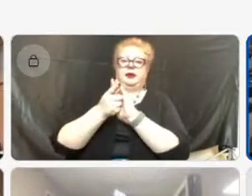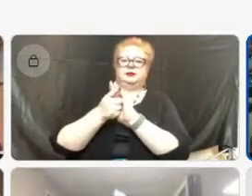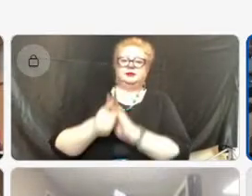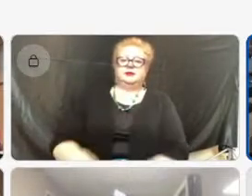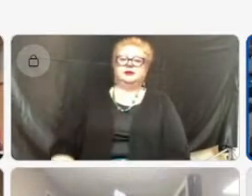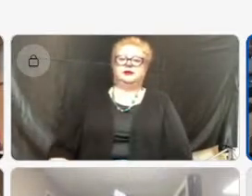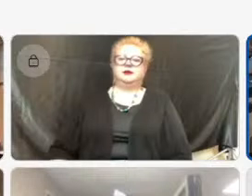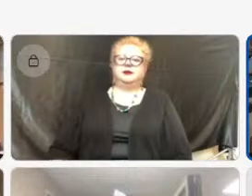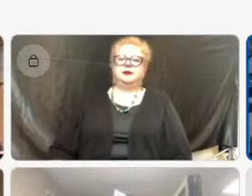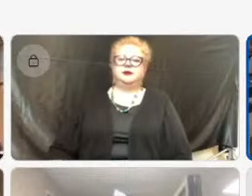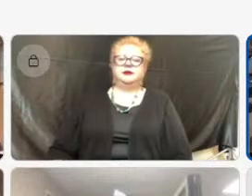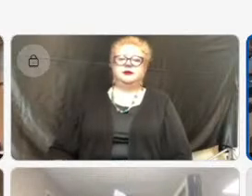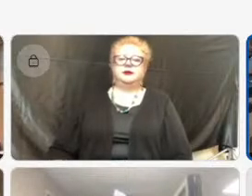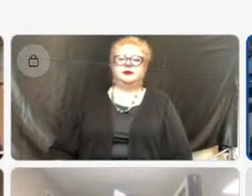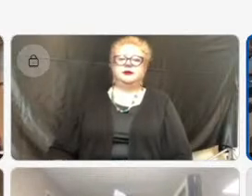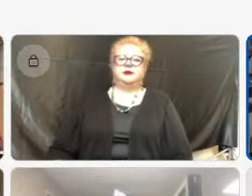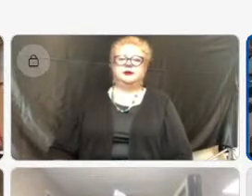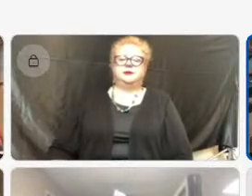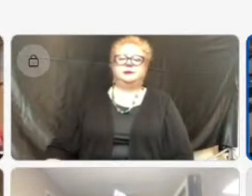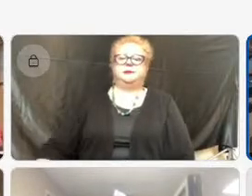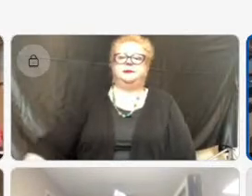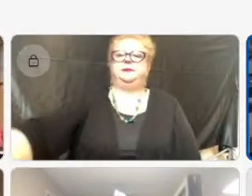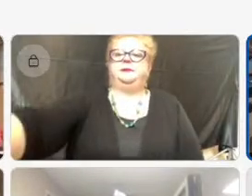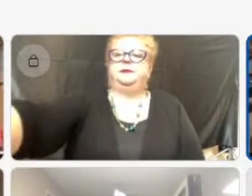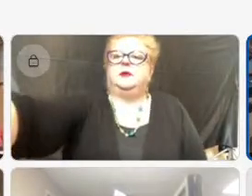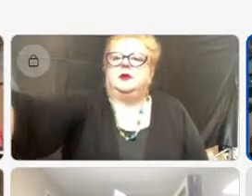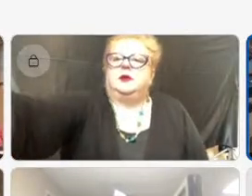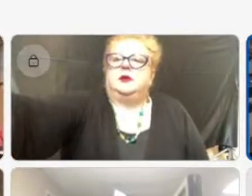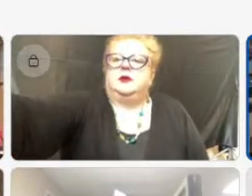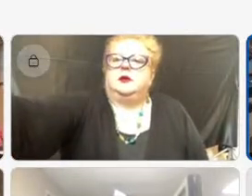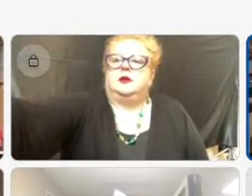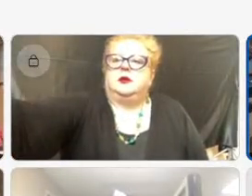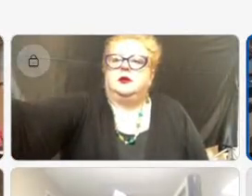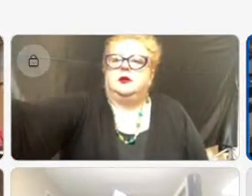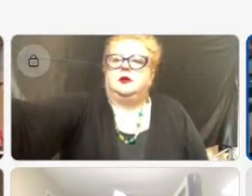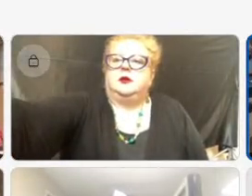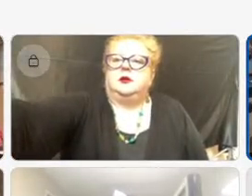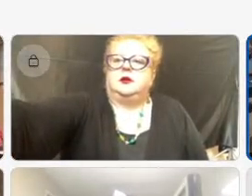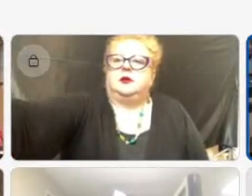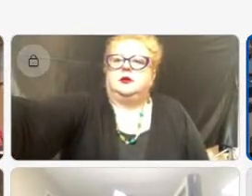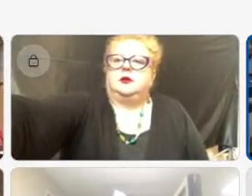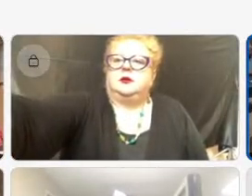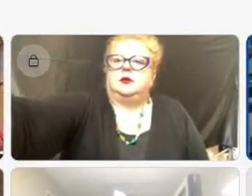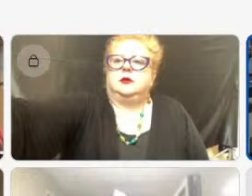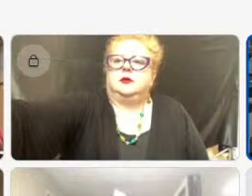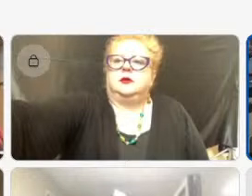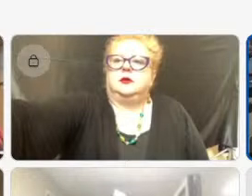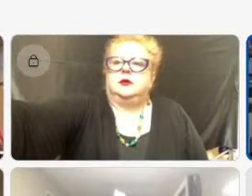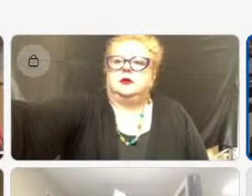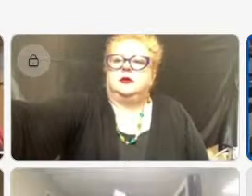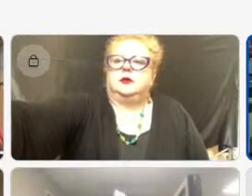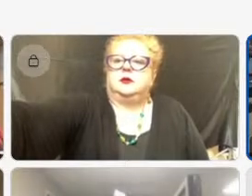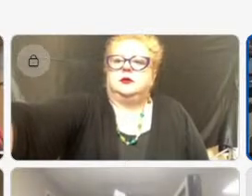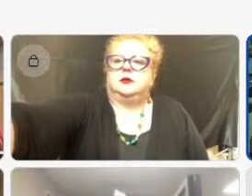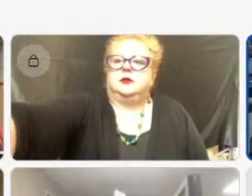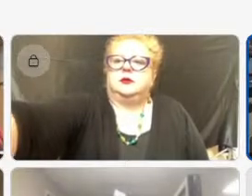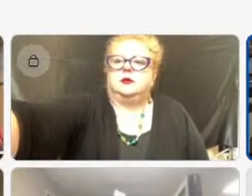I'm going to defer that motion to Brother Brooks. Motion to accept last month's minutes.